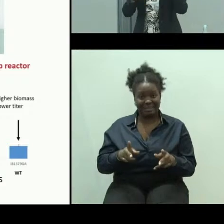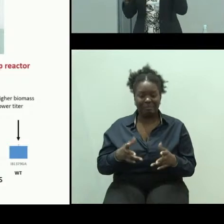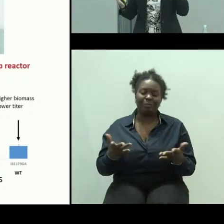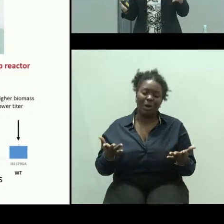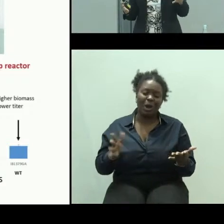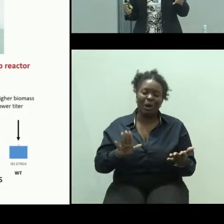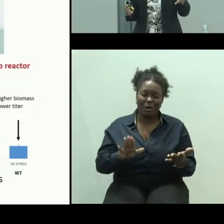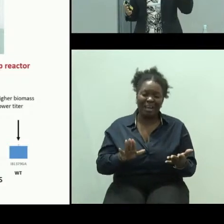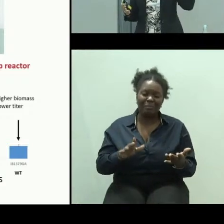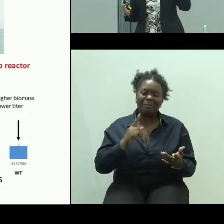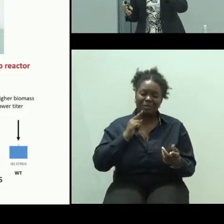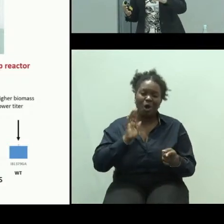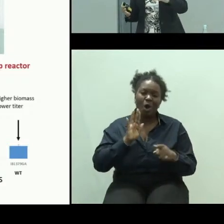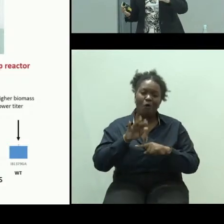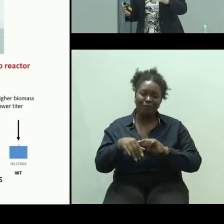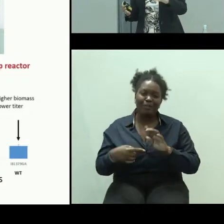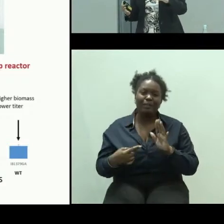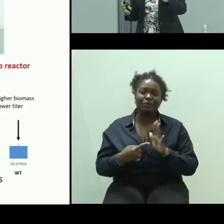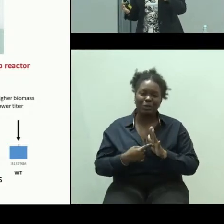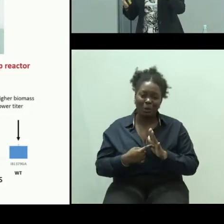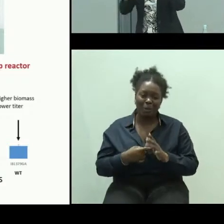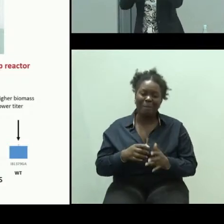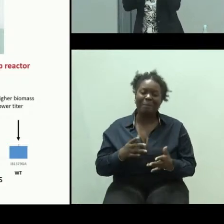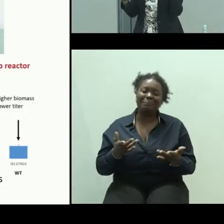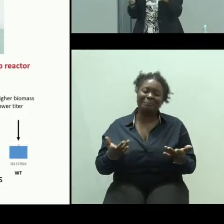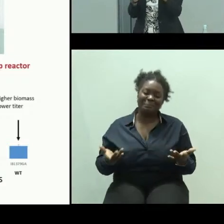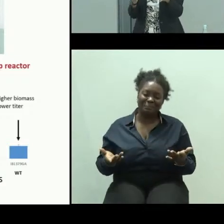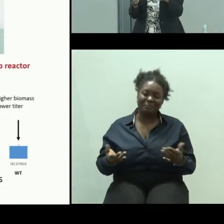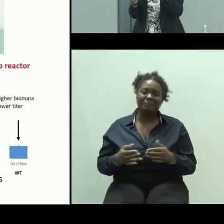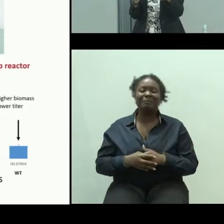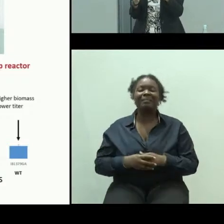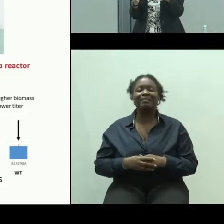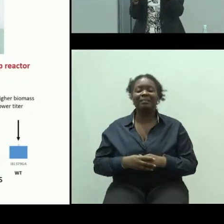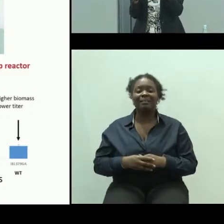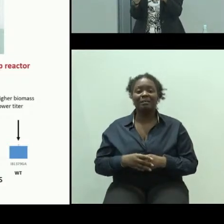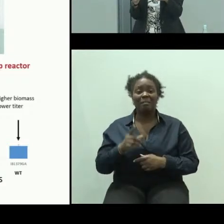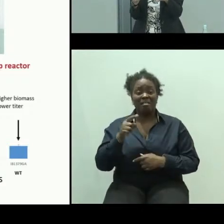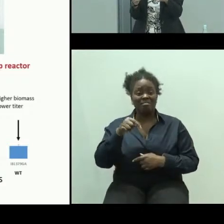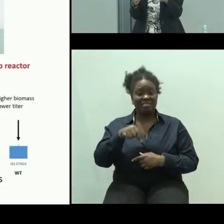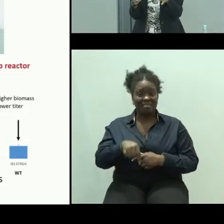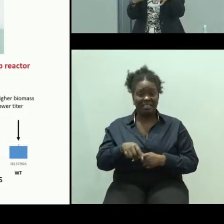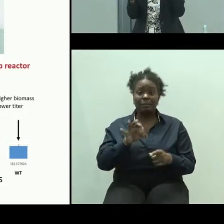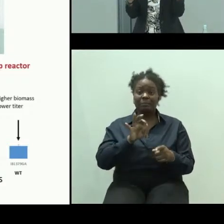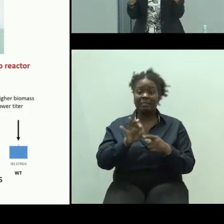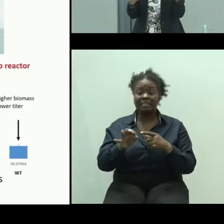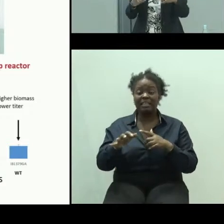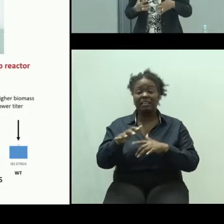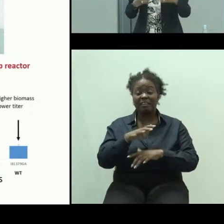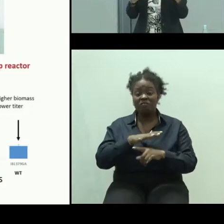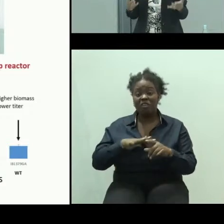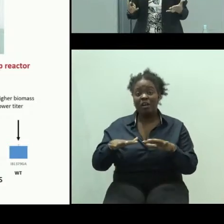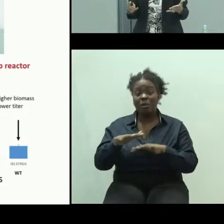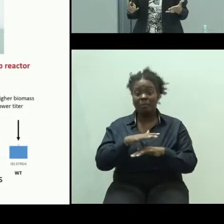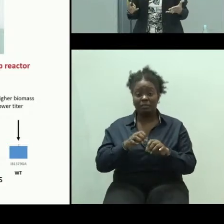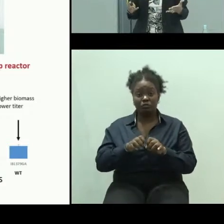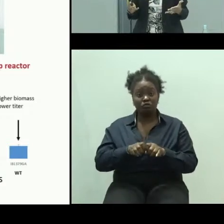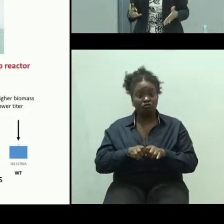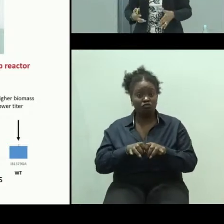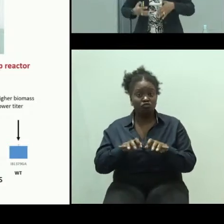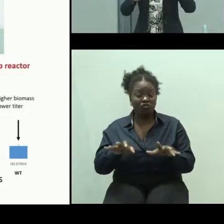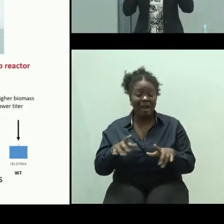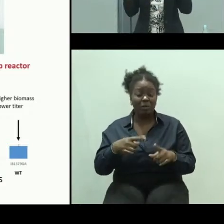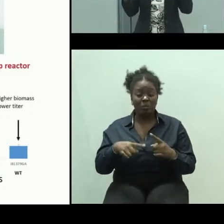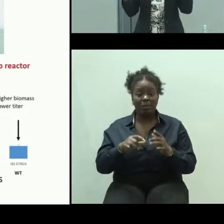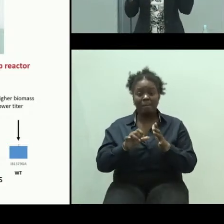but what it really showed us is that we took a case where, for this particular environment, for these strains, we had trouble producing a